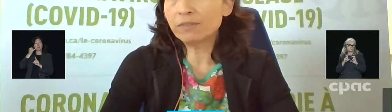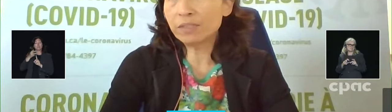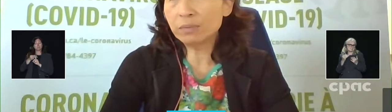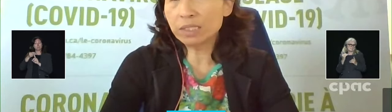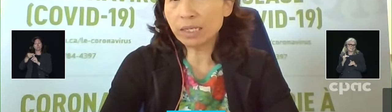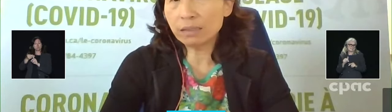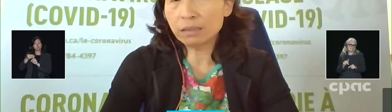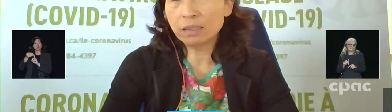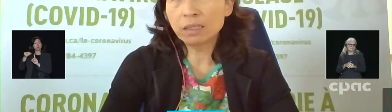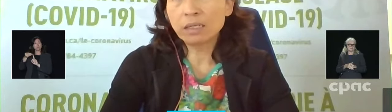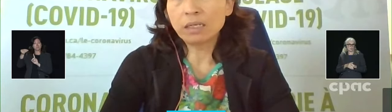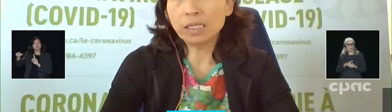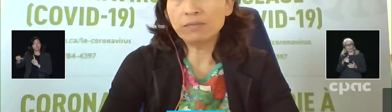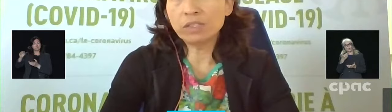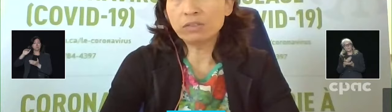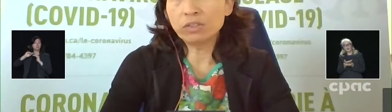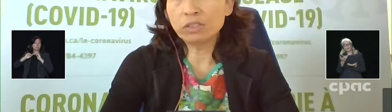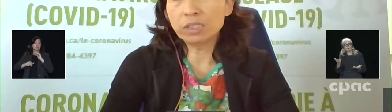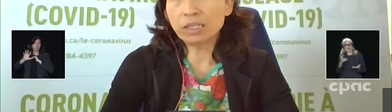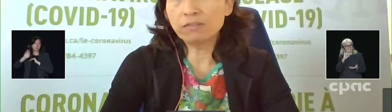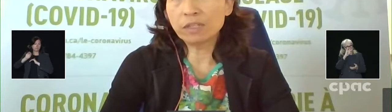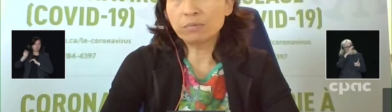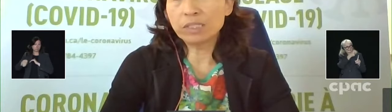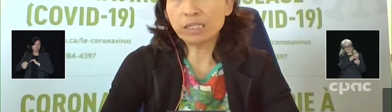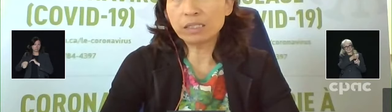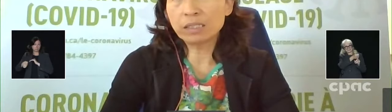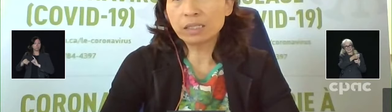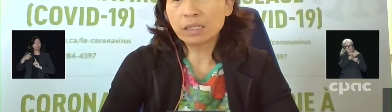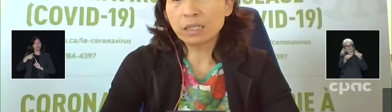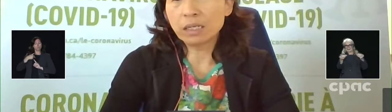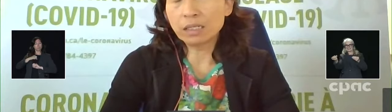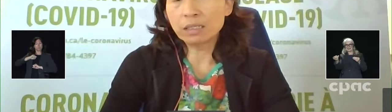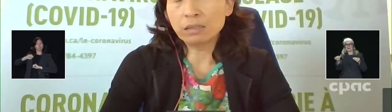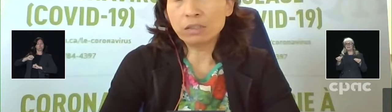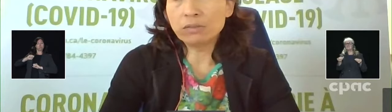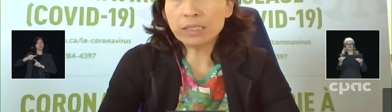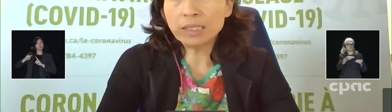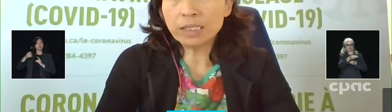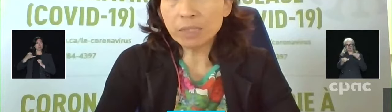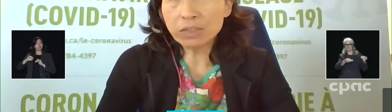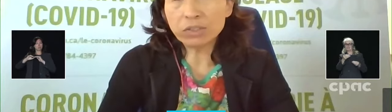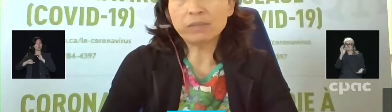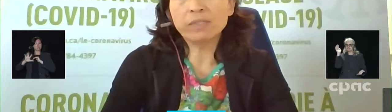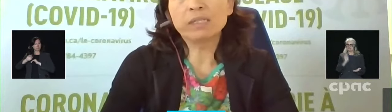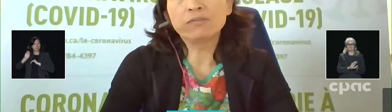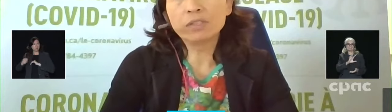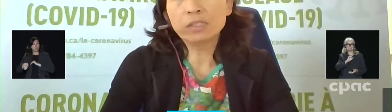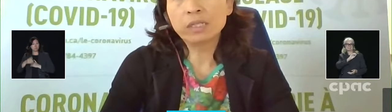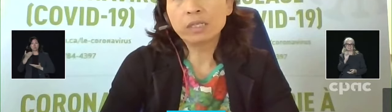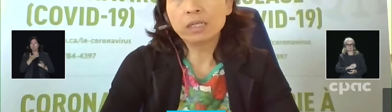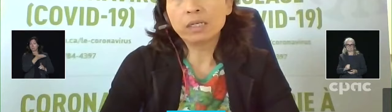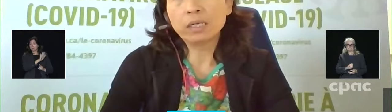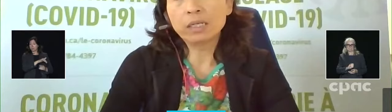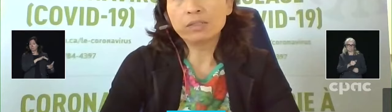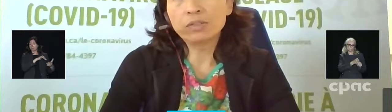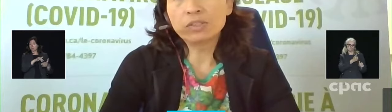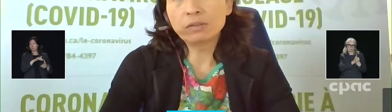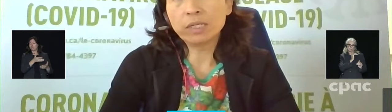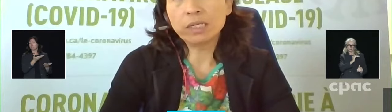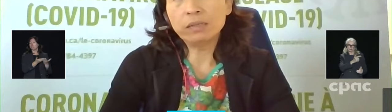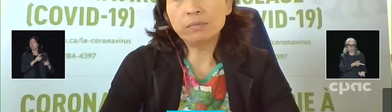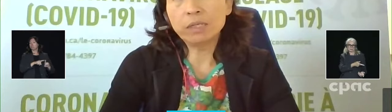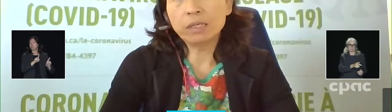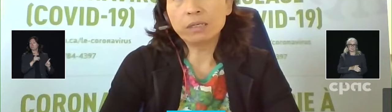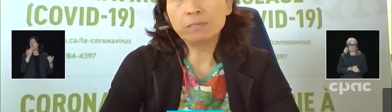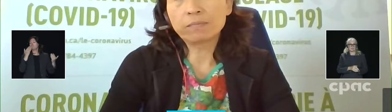by, say, 50%, even though you yourself are protected. The US data may show something different. There's